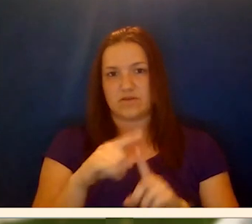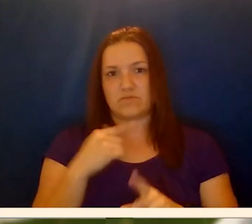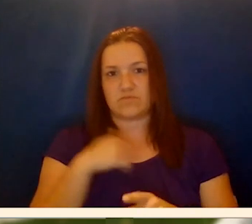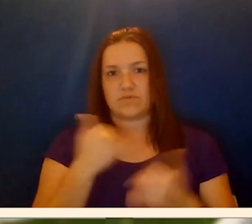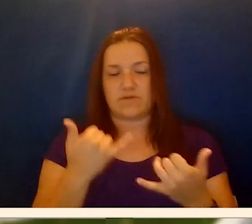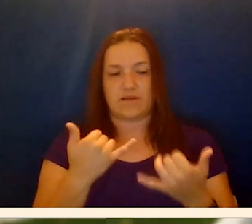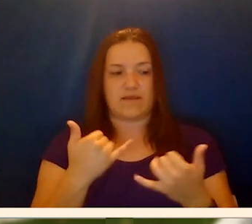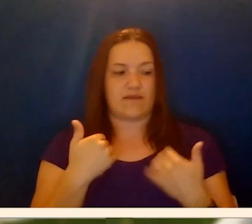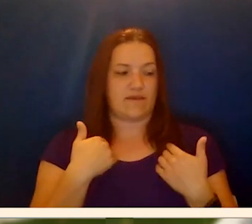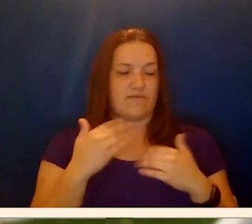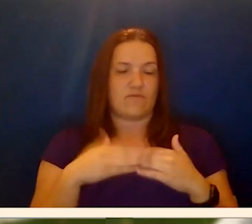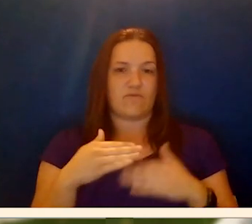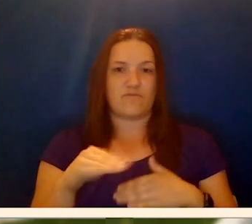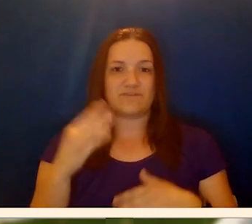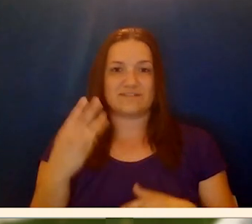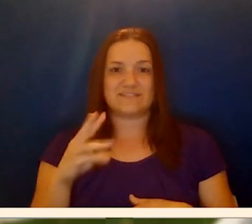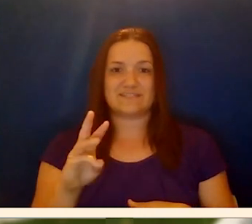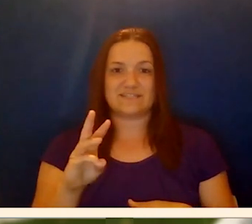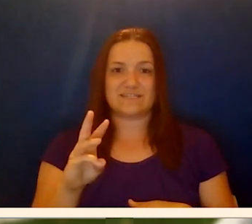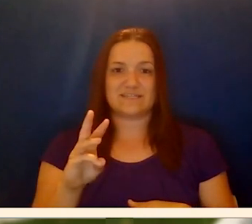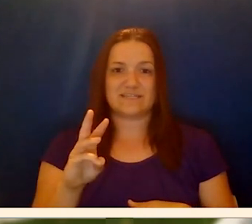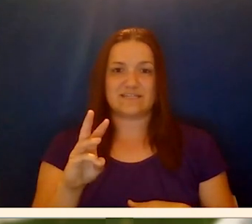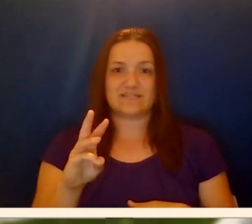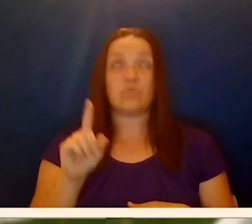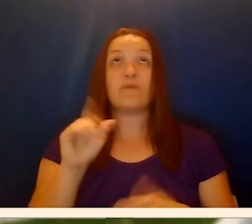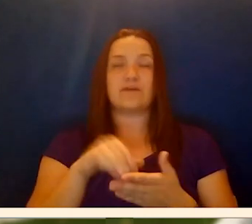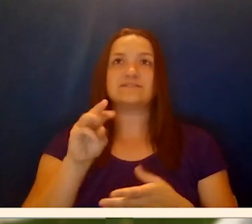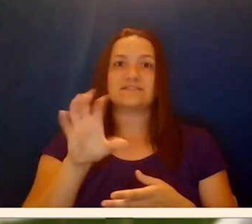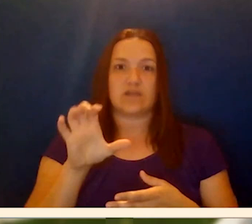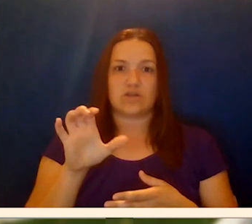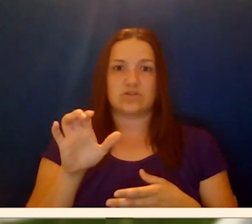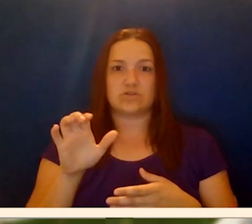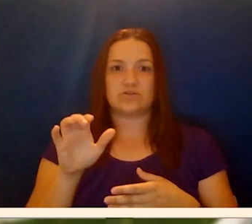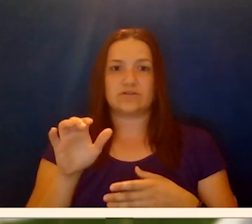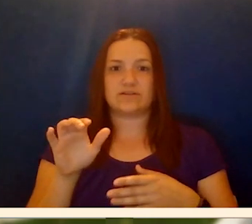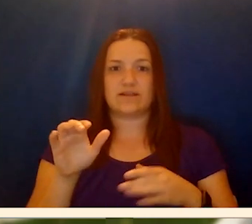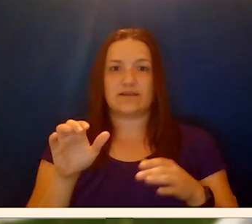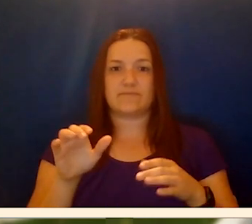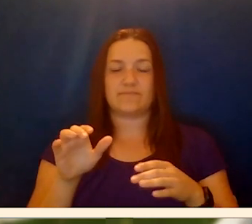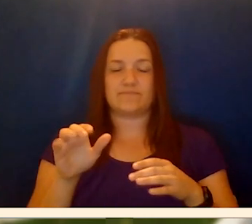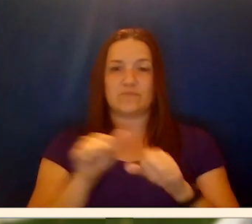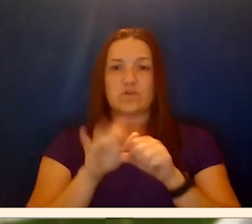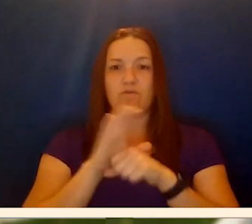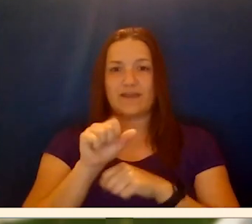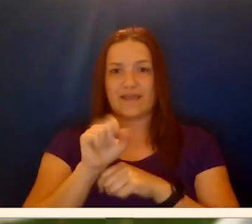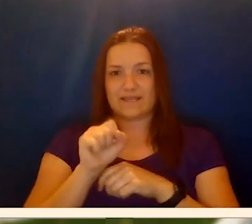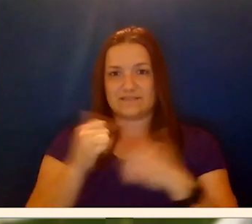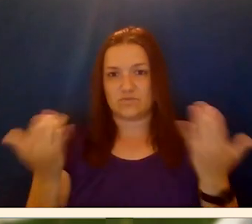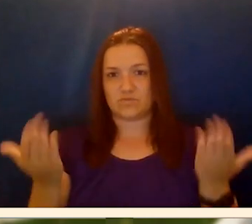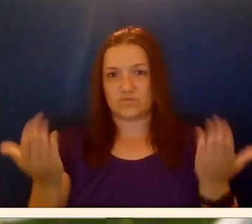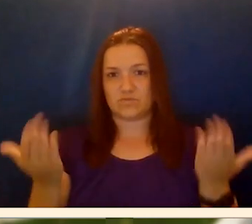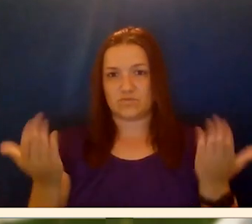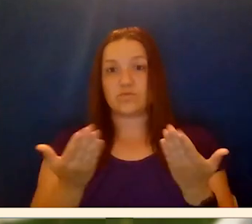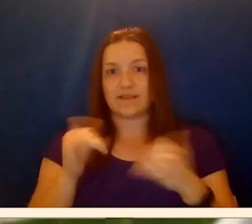have a little over 1,600 active COVID cases that the county health department is managing right